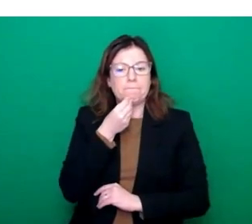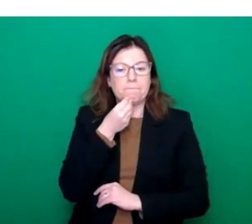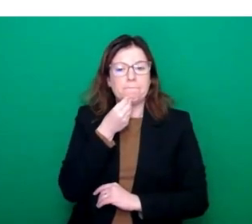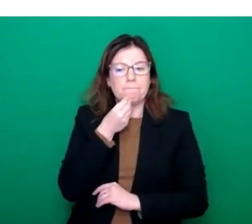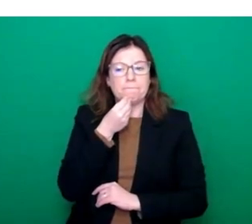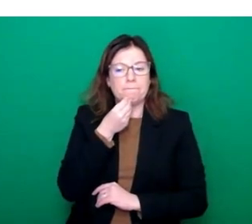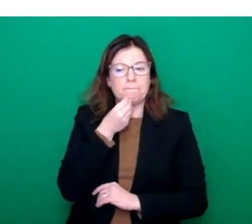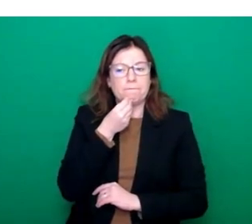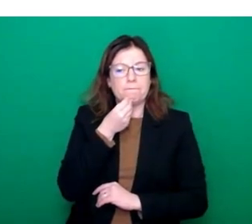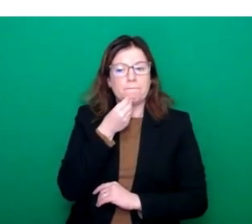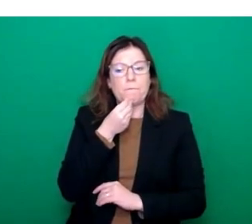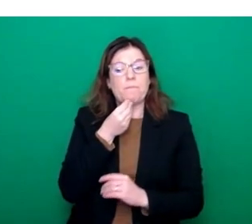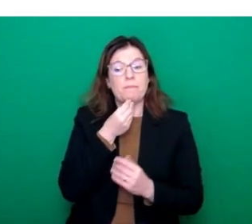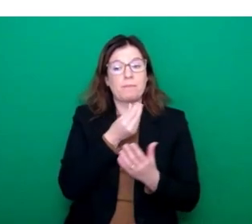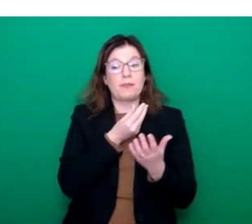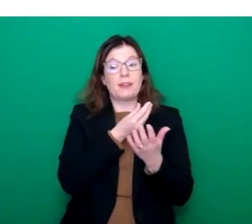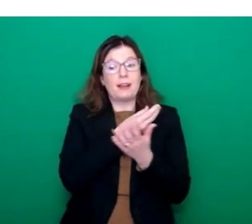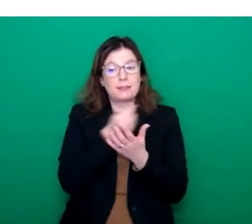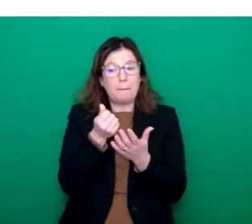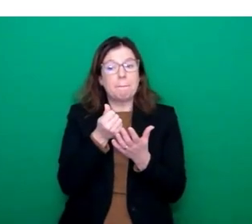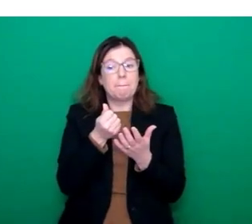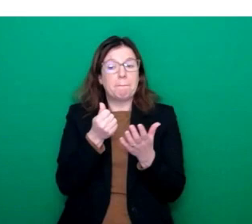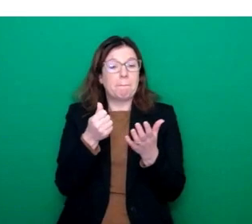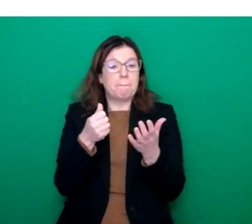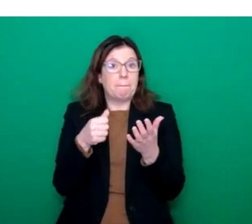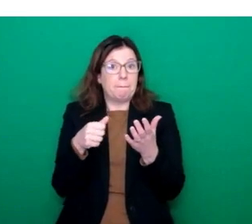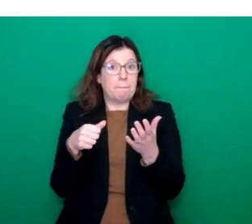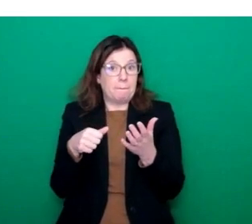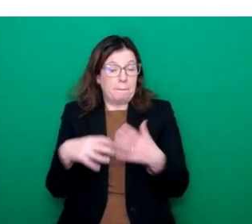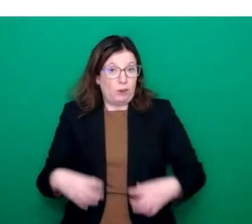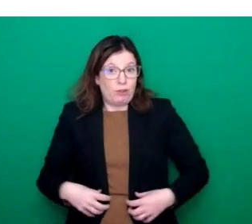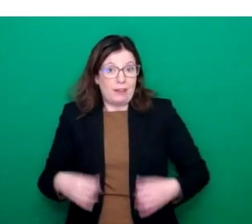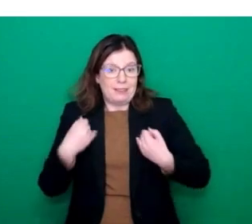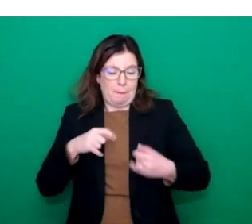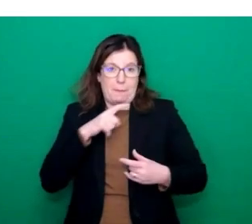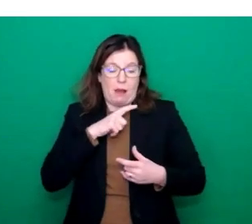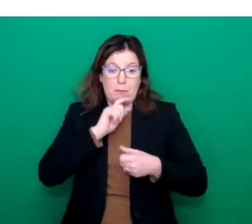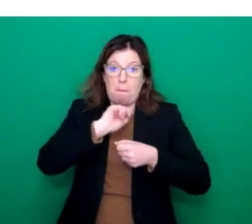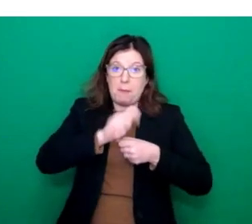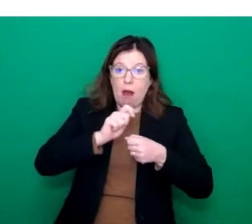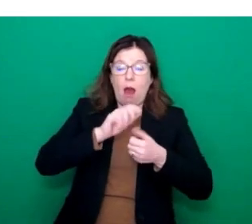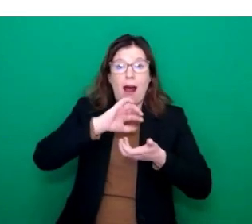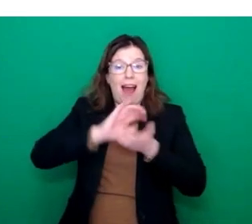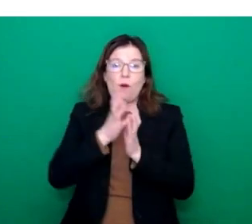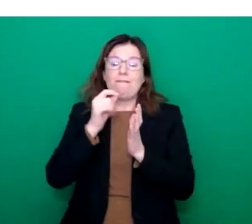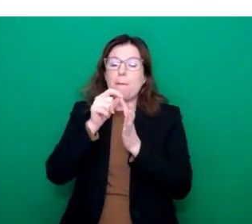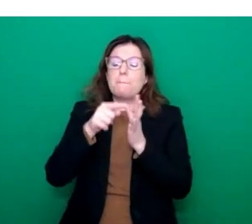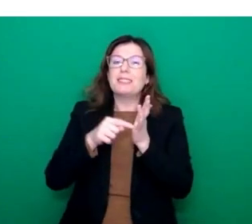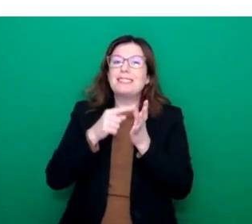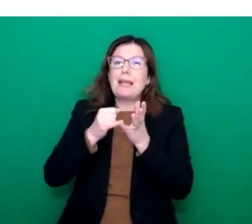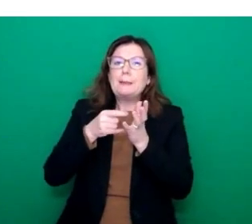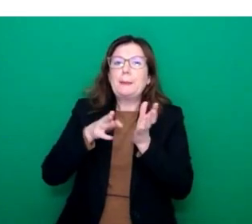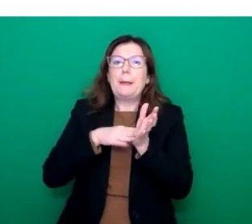a challenge for people with renal disease given potassium levels. So they'll be tuned in.